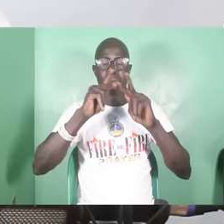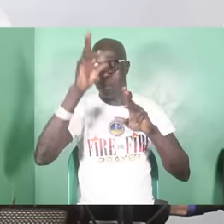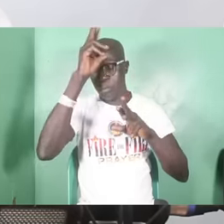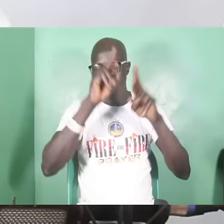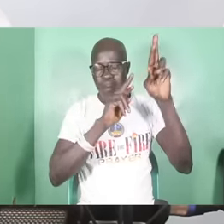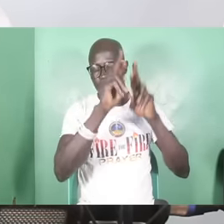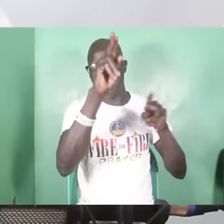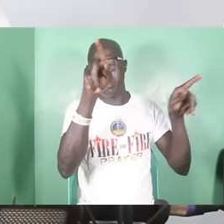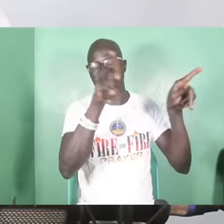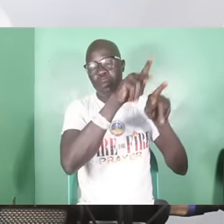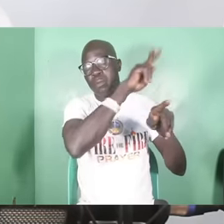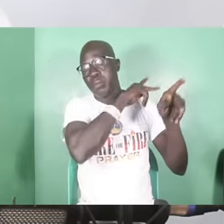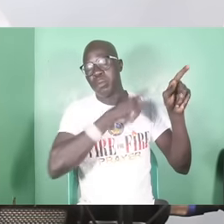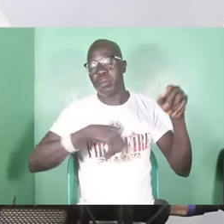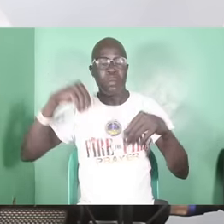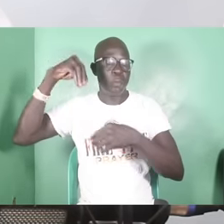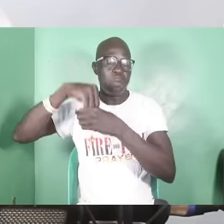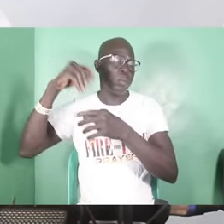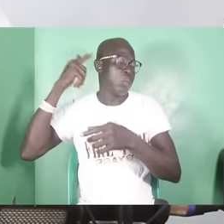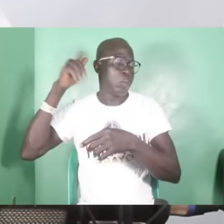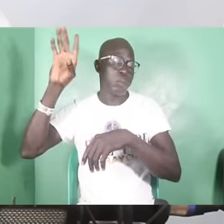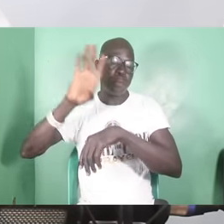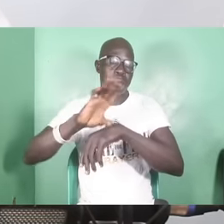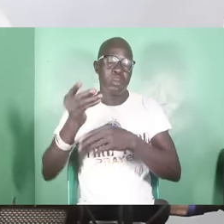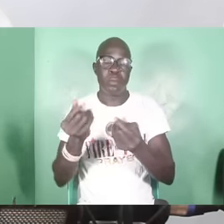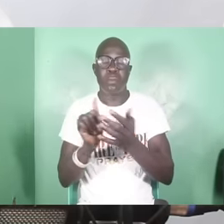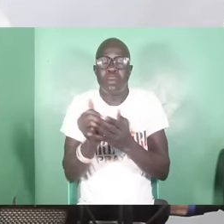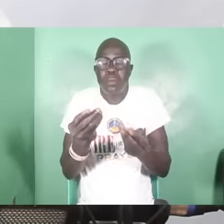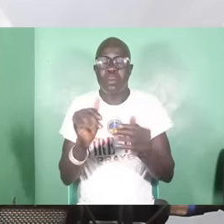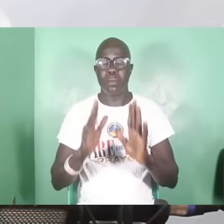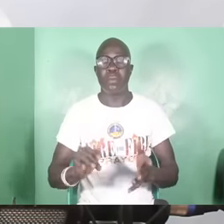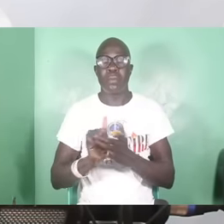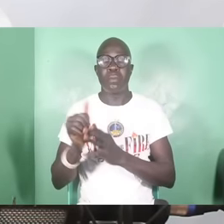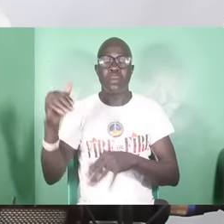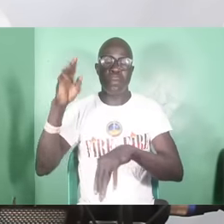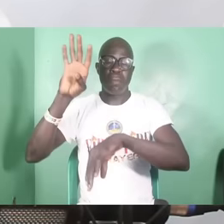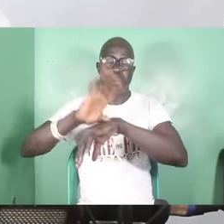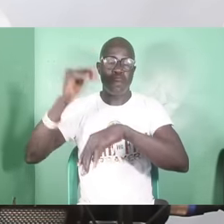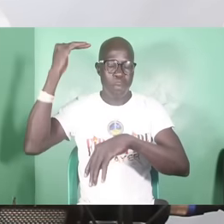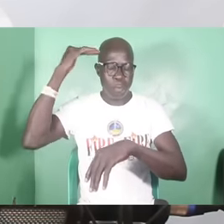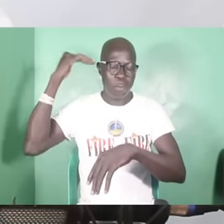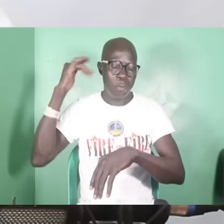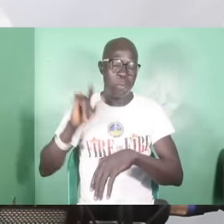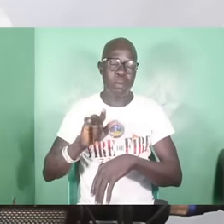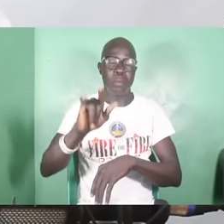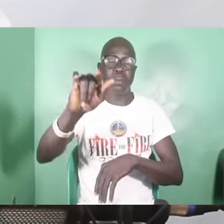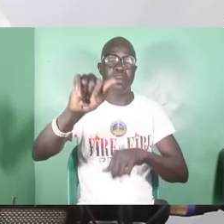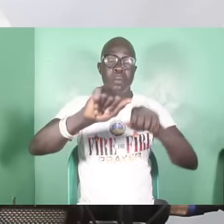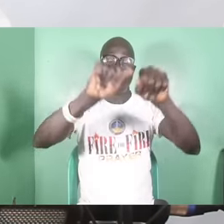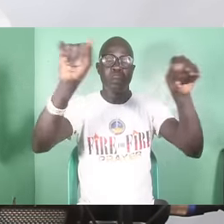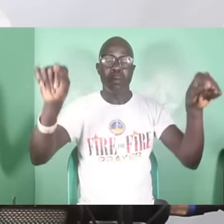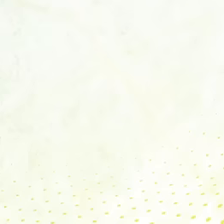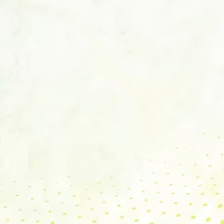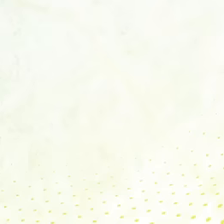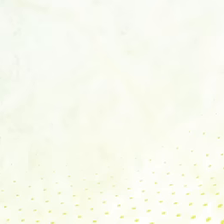Babasebioba. Lati just see Dr. Gori Church, Land of Reality. Tell you our name, Barimu Idubi, Airport Area.